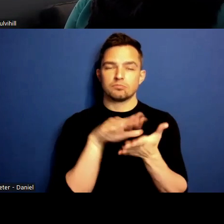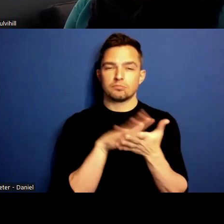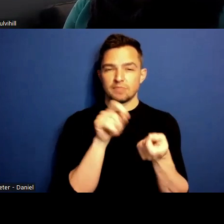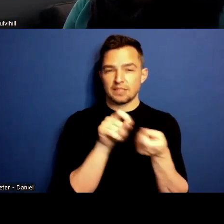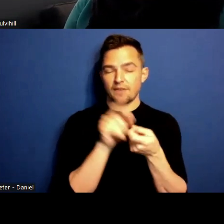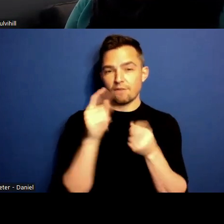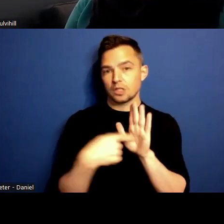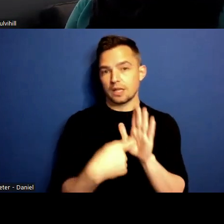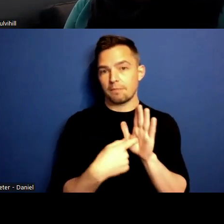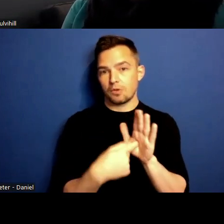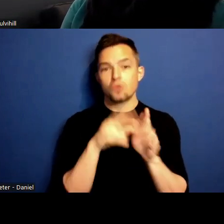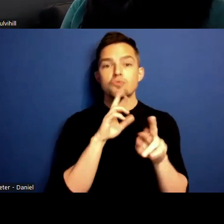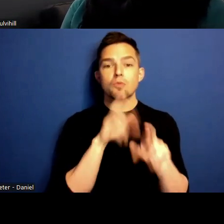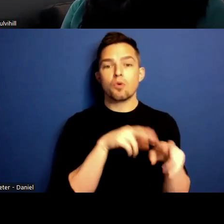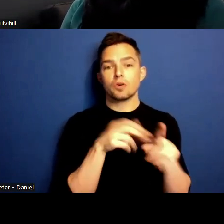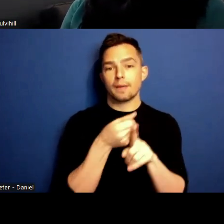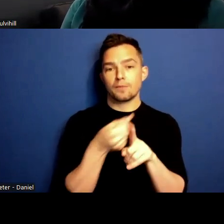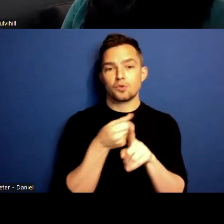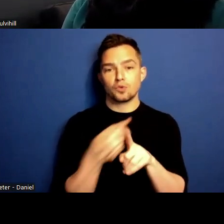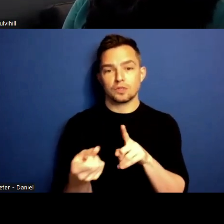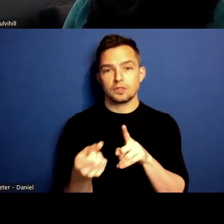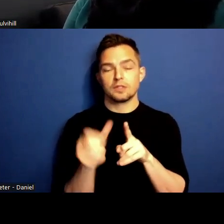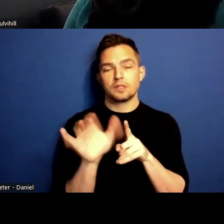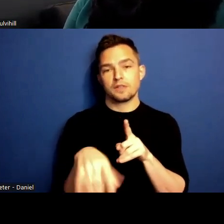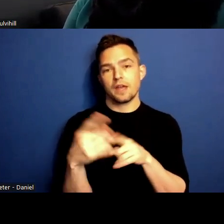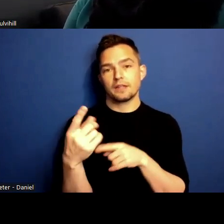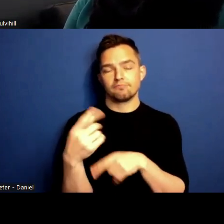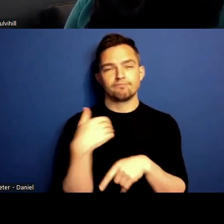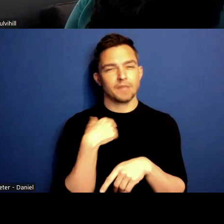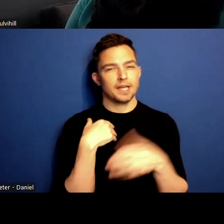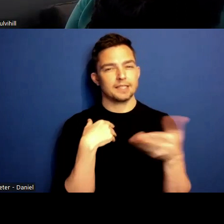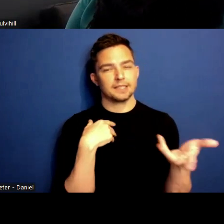for example, reporting of abuse that has